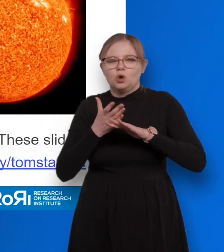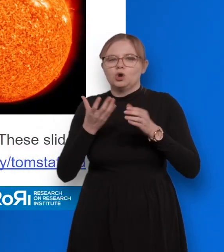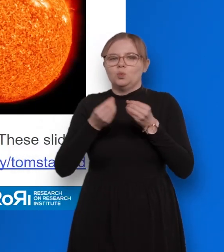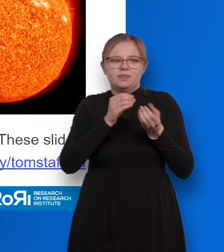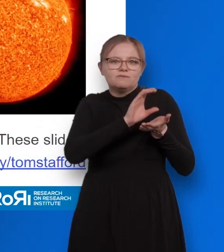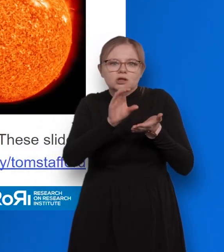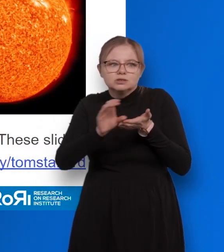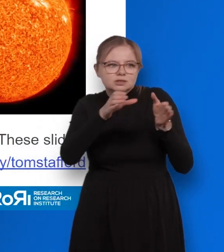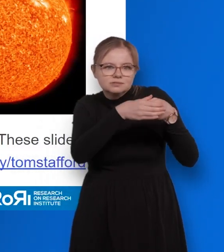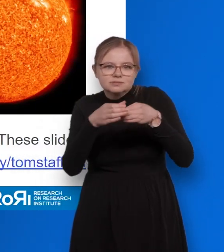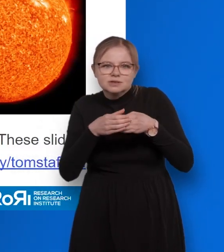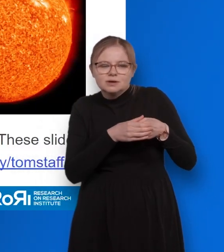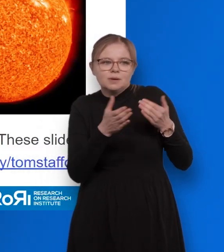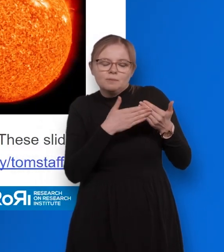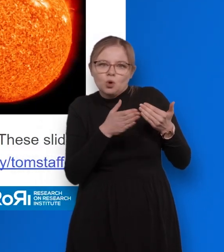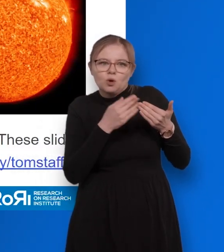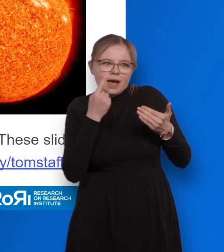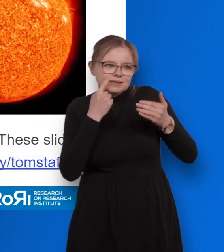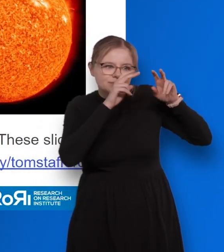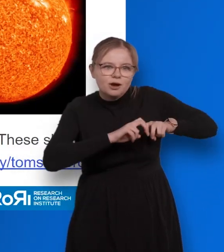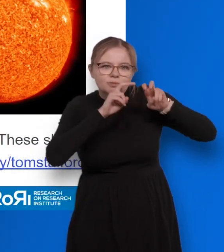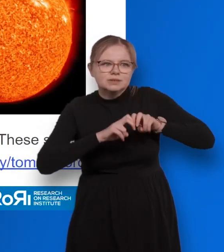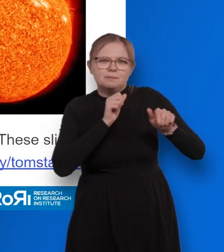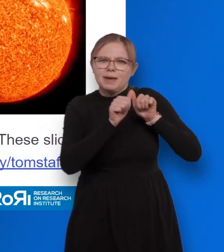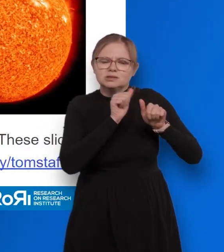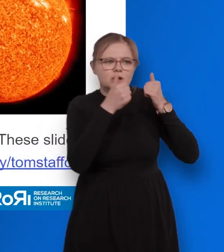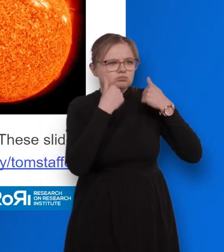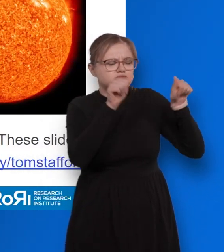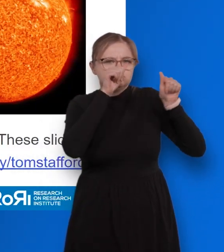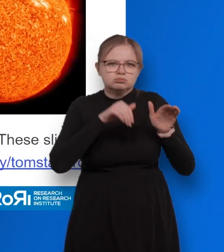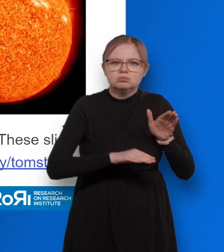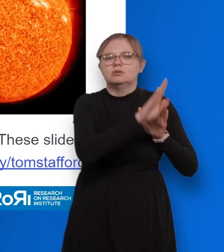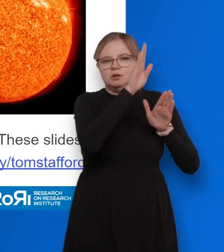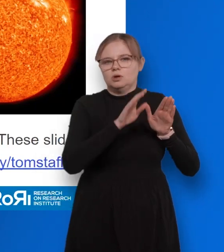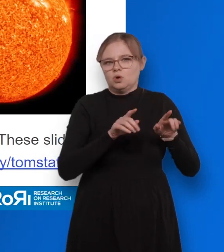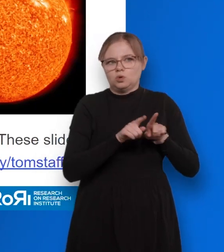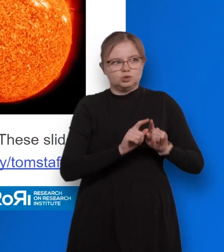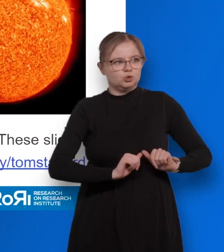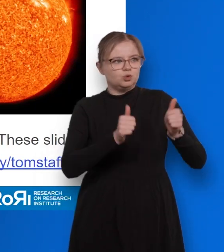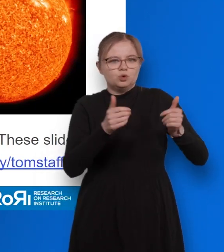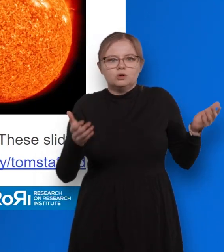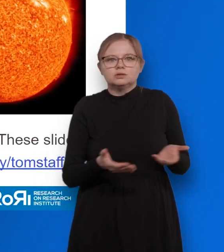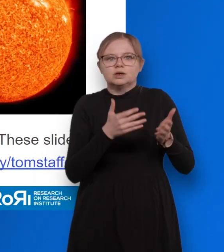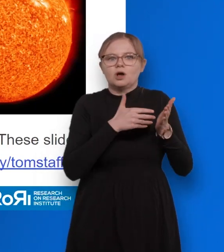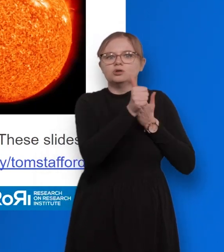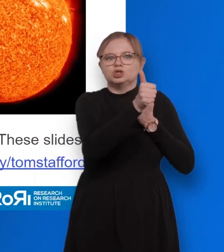to help more experiments be done and better experiments, and kind of generate a culture of